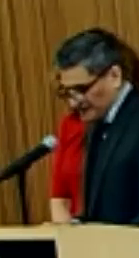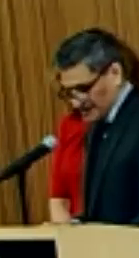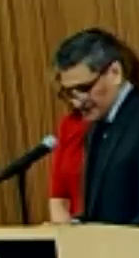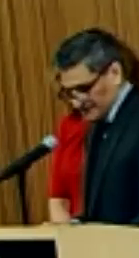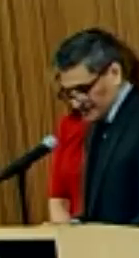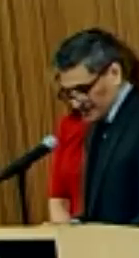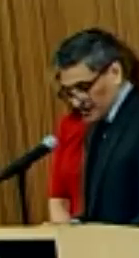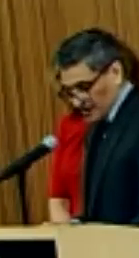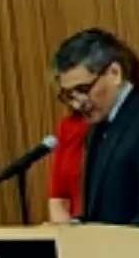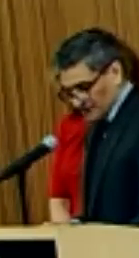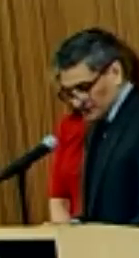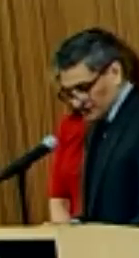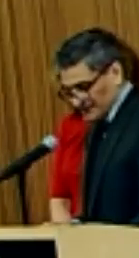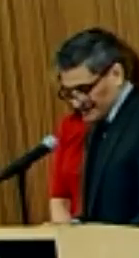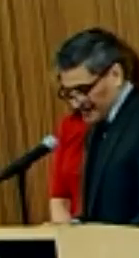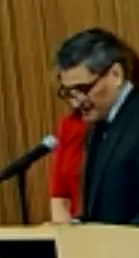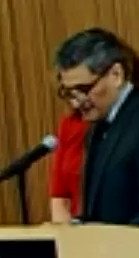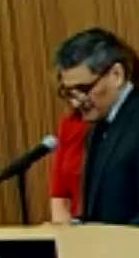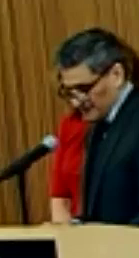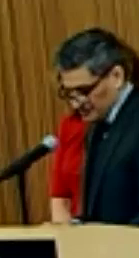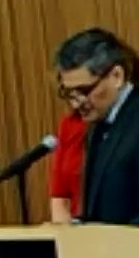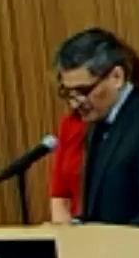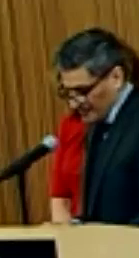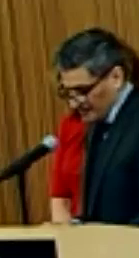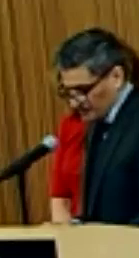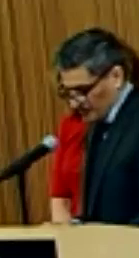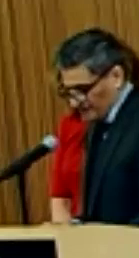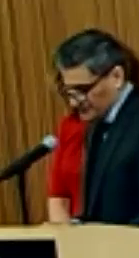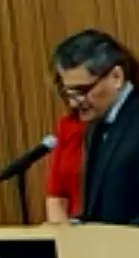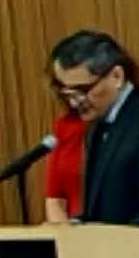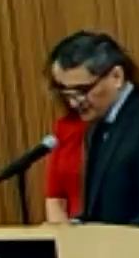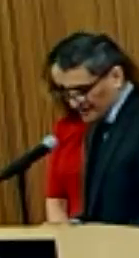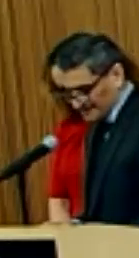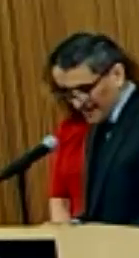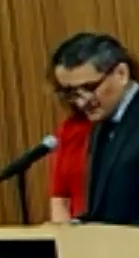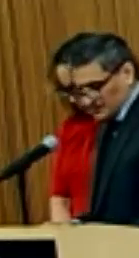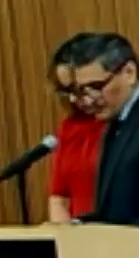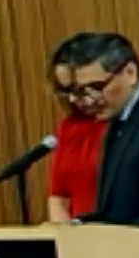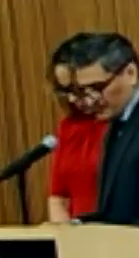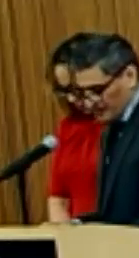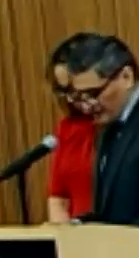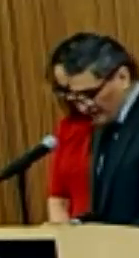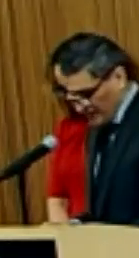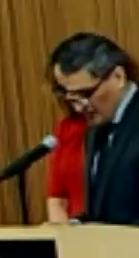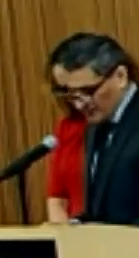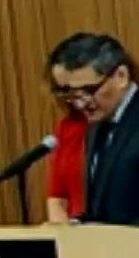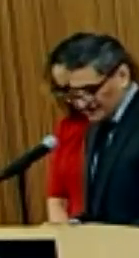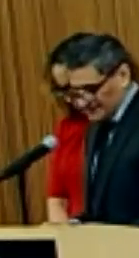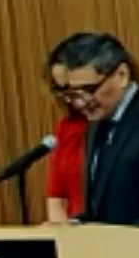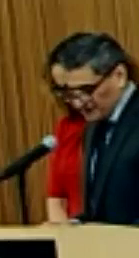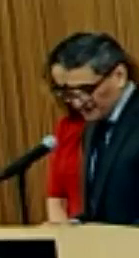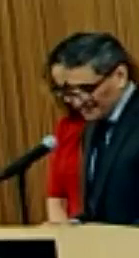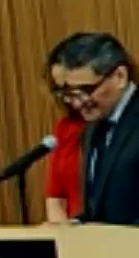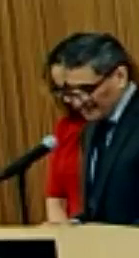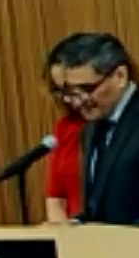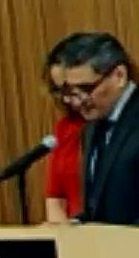for seven years prior to joining the state commissioner Miranda served for six years as managing director of the urban Justice